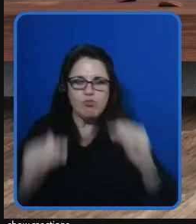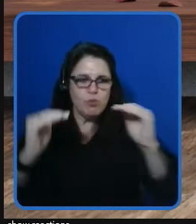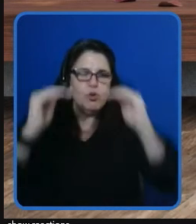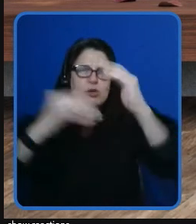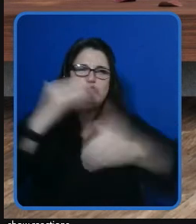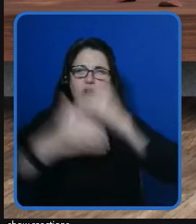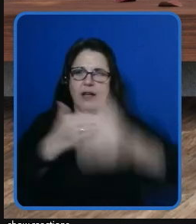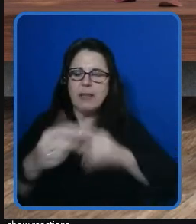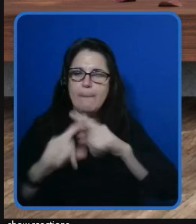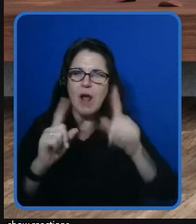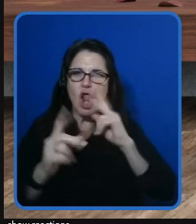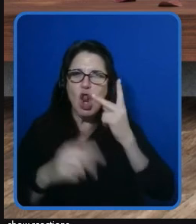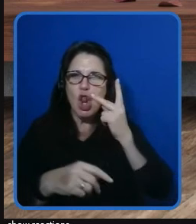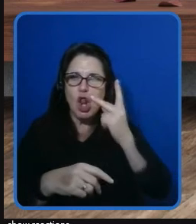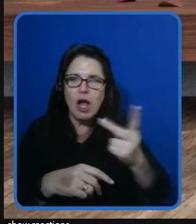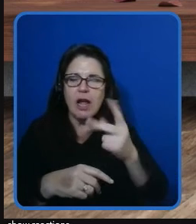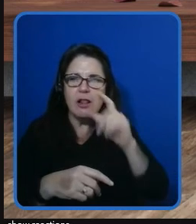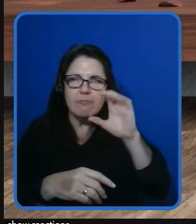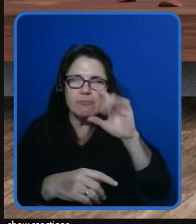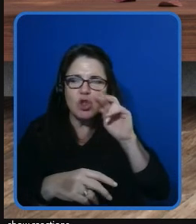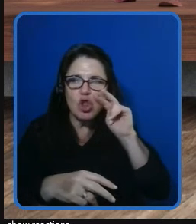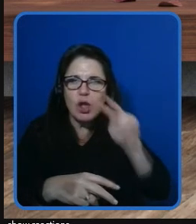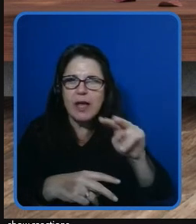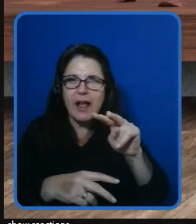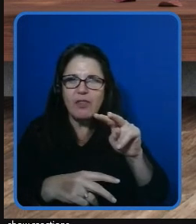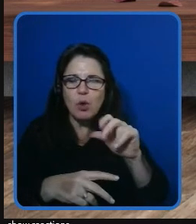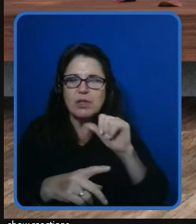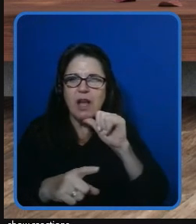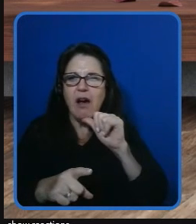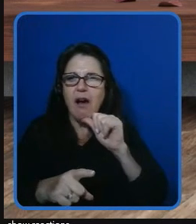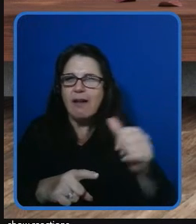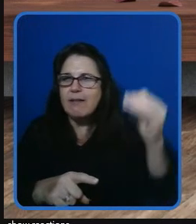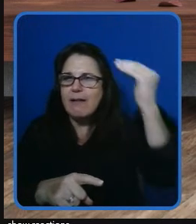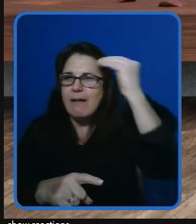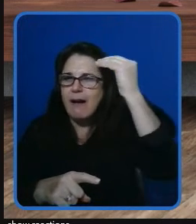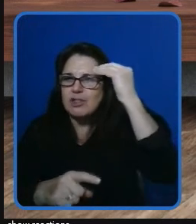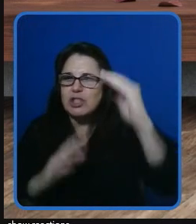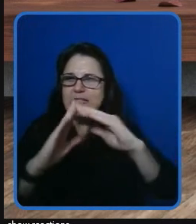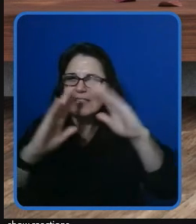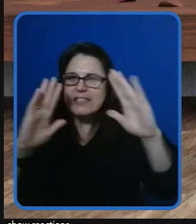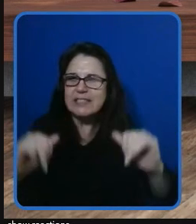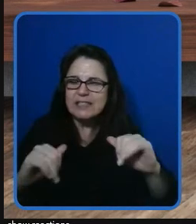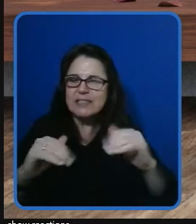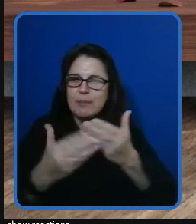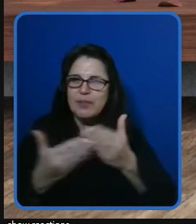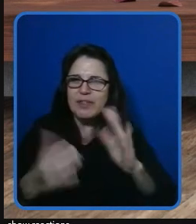about looking at these really almost unconscious systemic things that we've built.